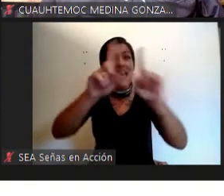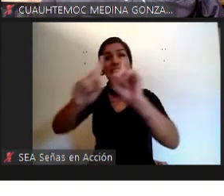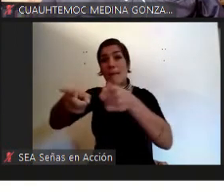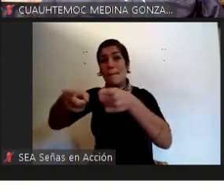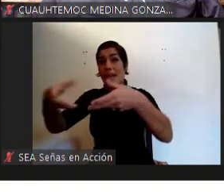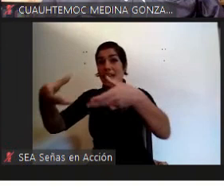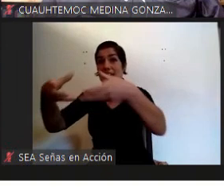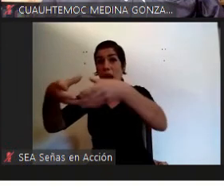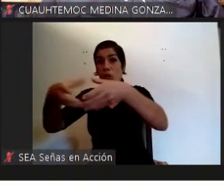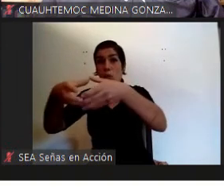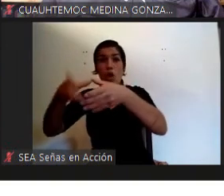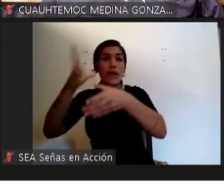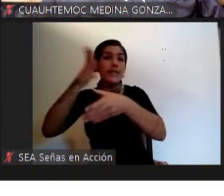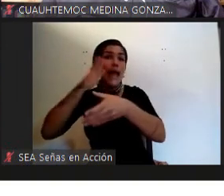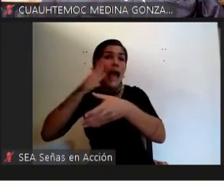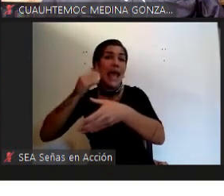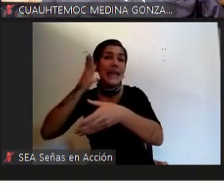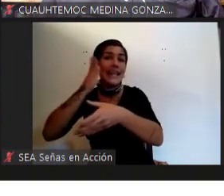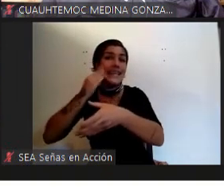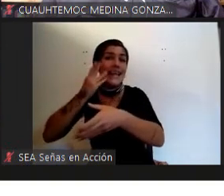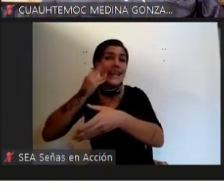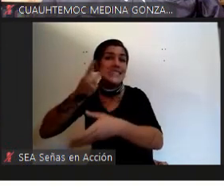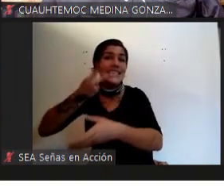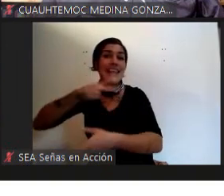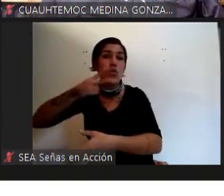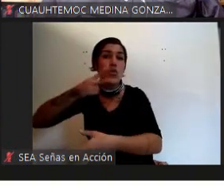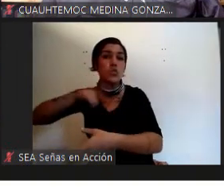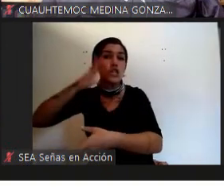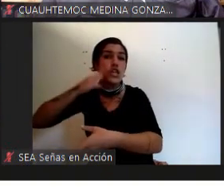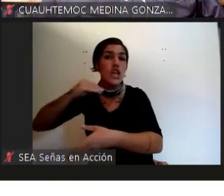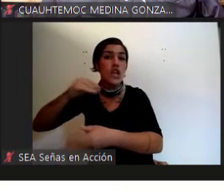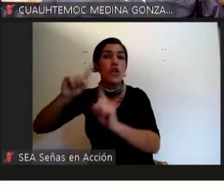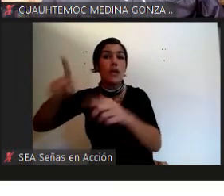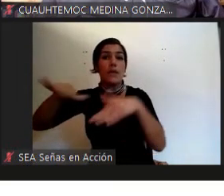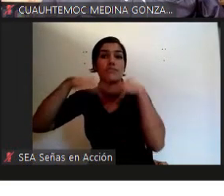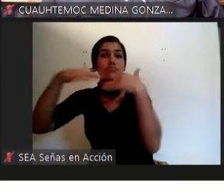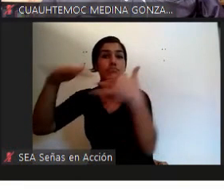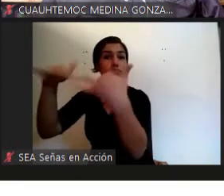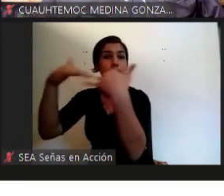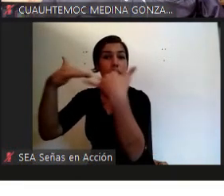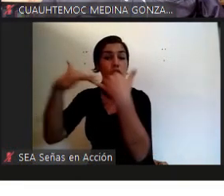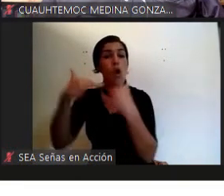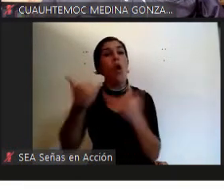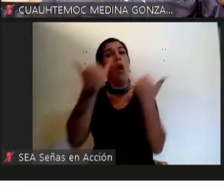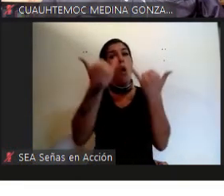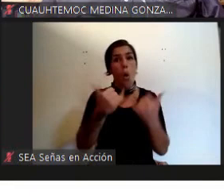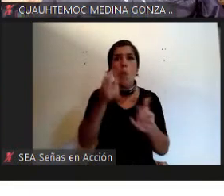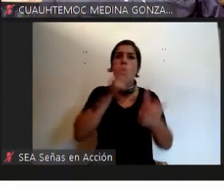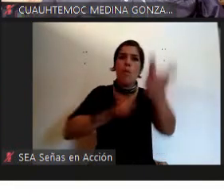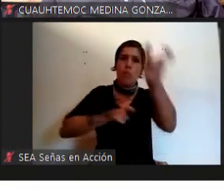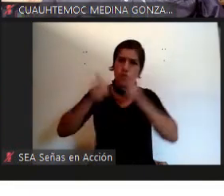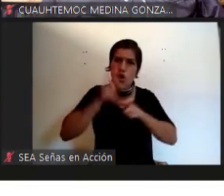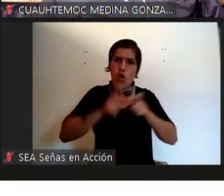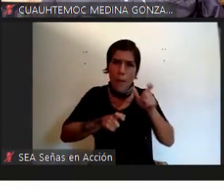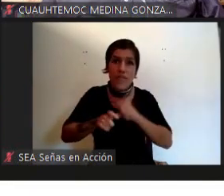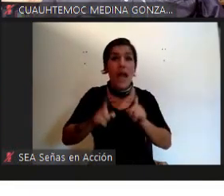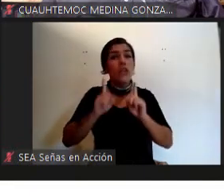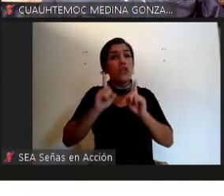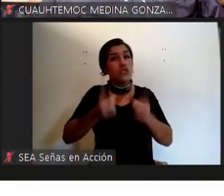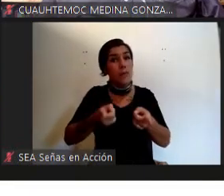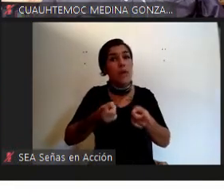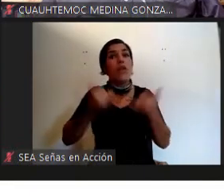are on the English channel. We've had news, we had comments, some alarms also were sent our way